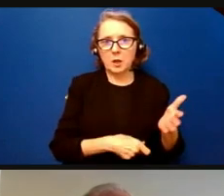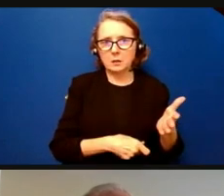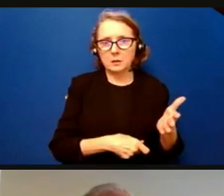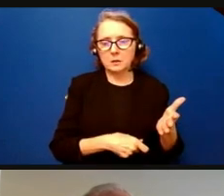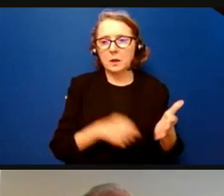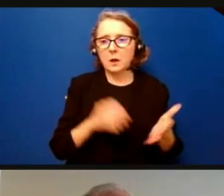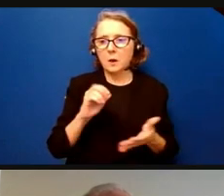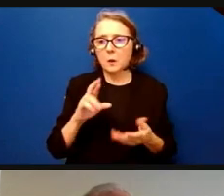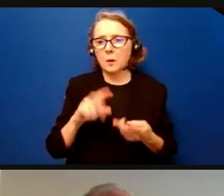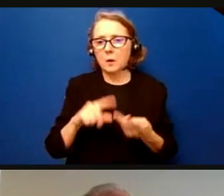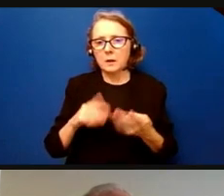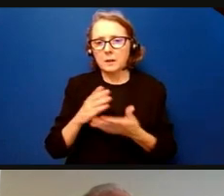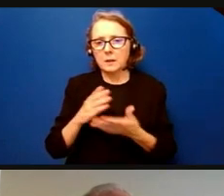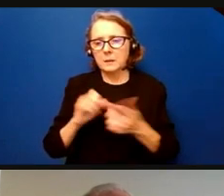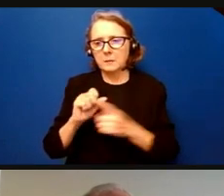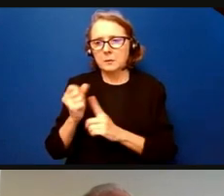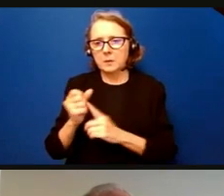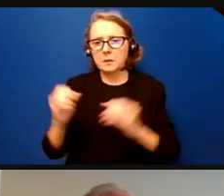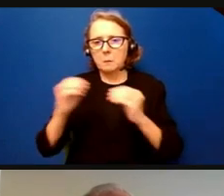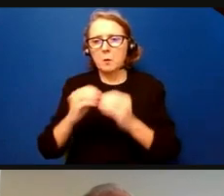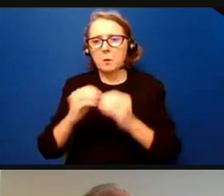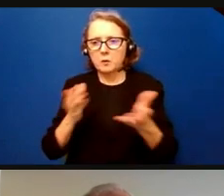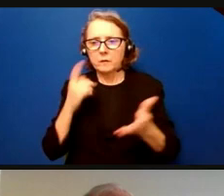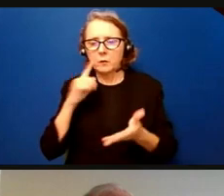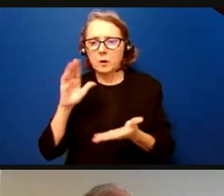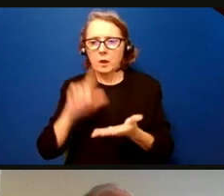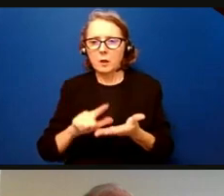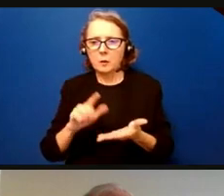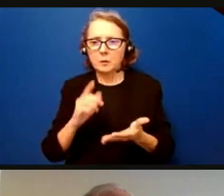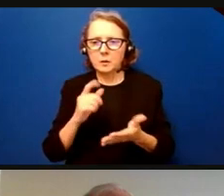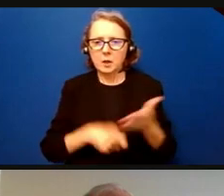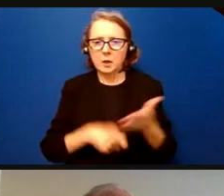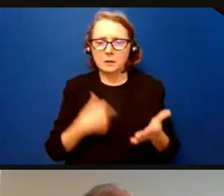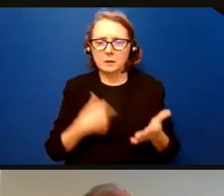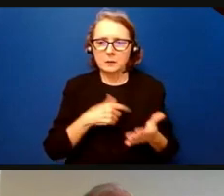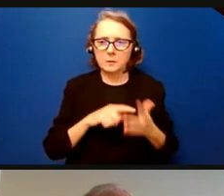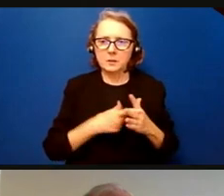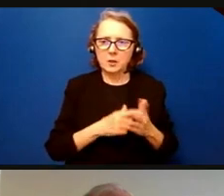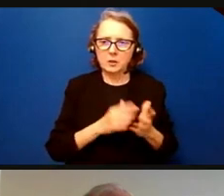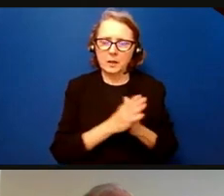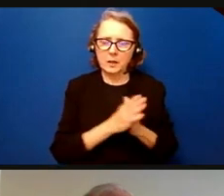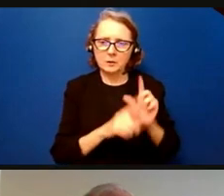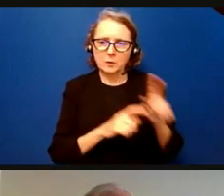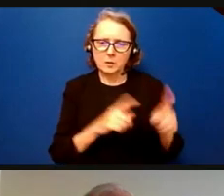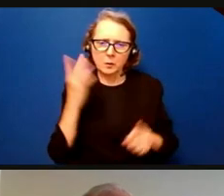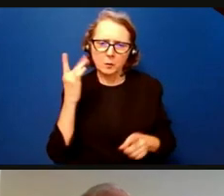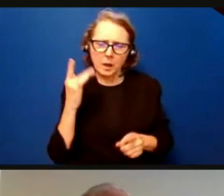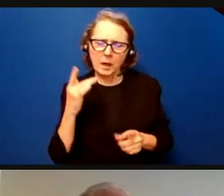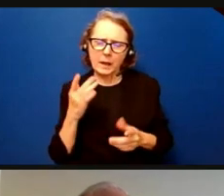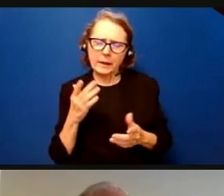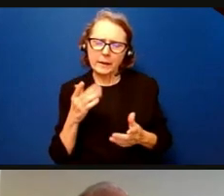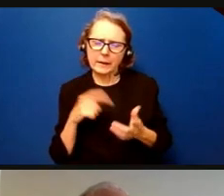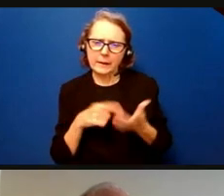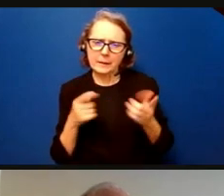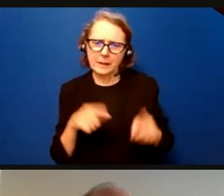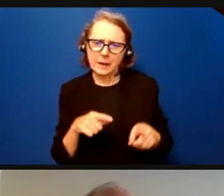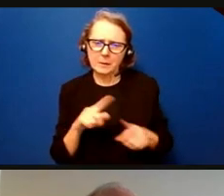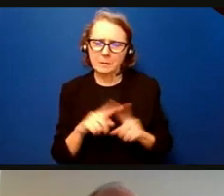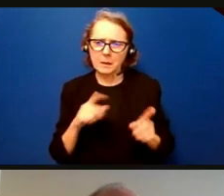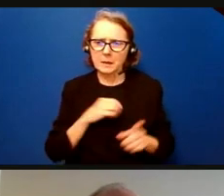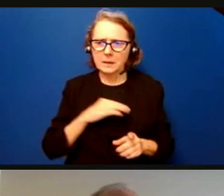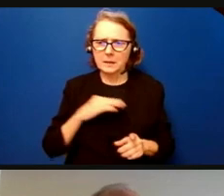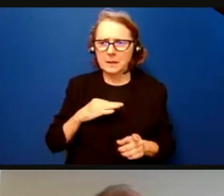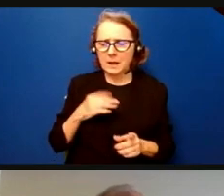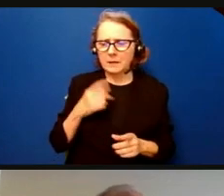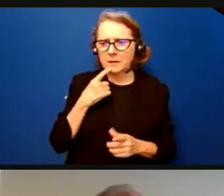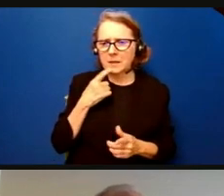or in some cases, even more services for a lower cost. And we started to ask questions why that might be, but staff